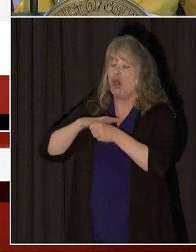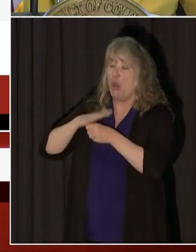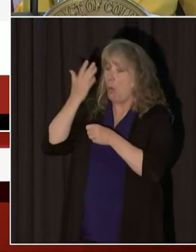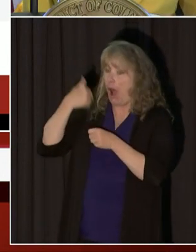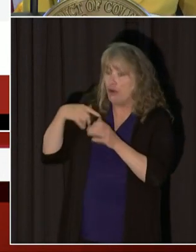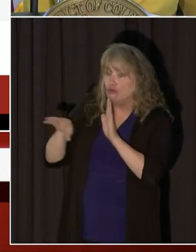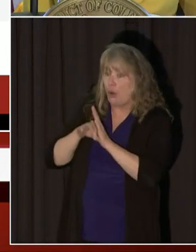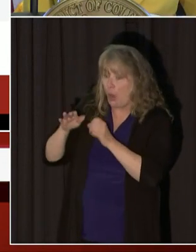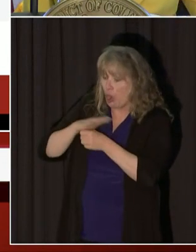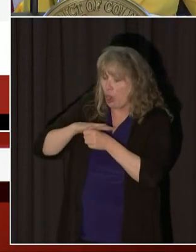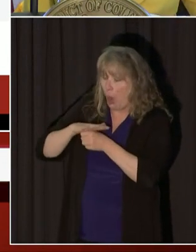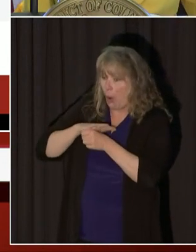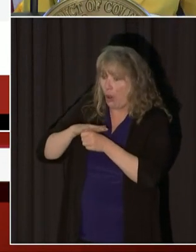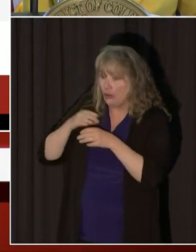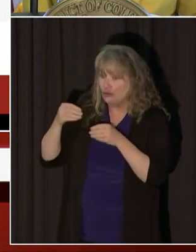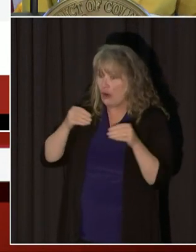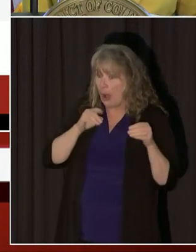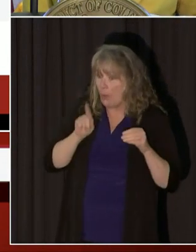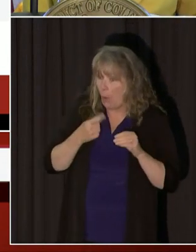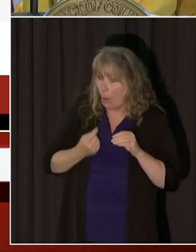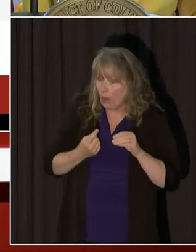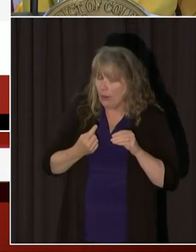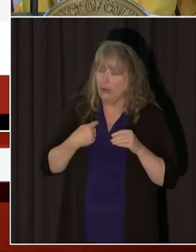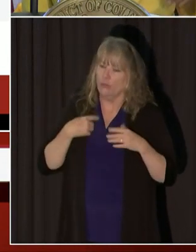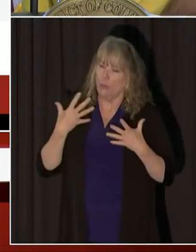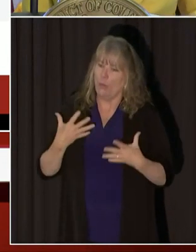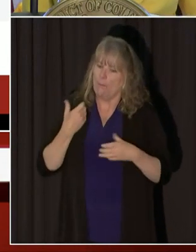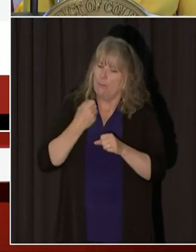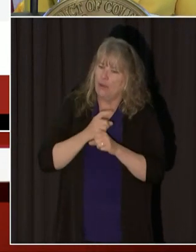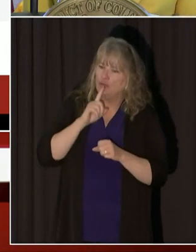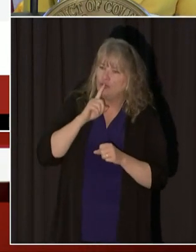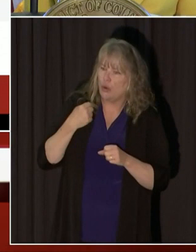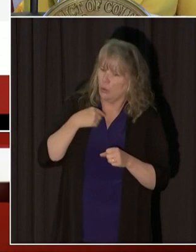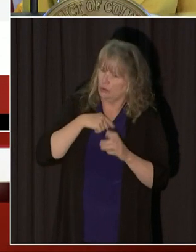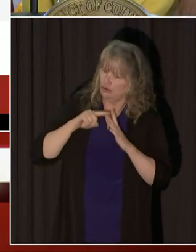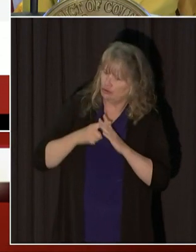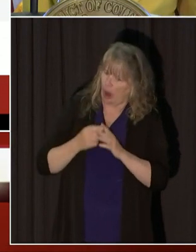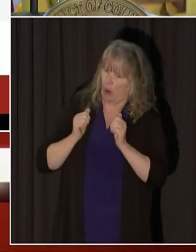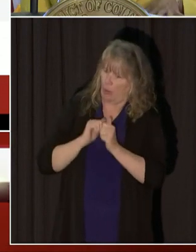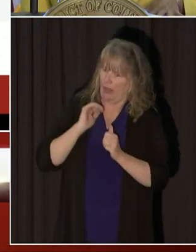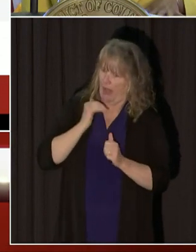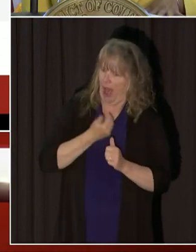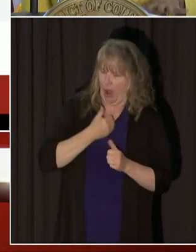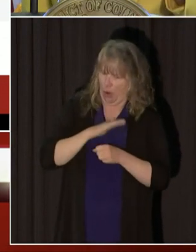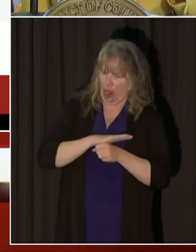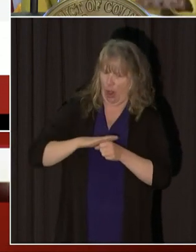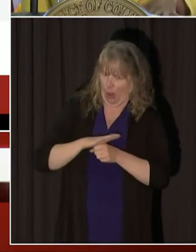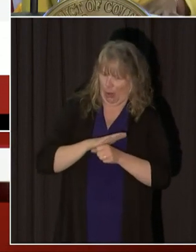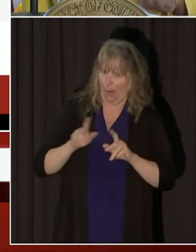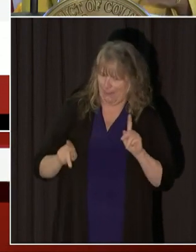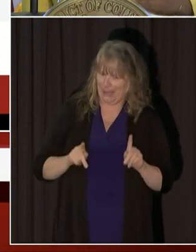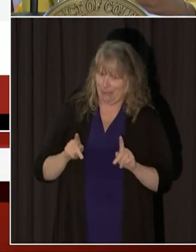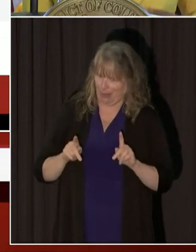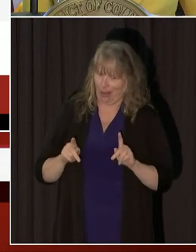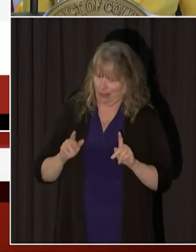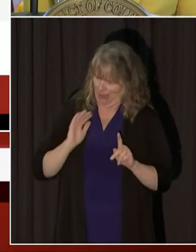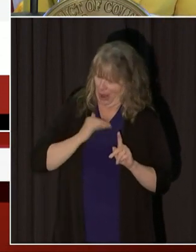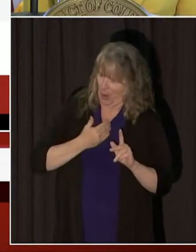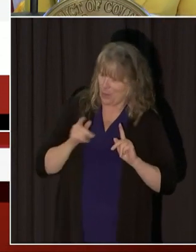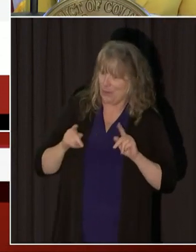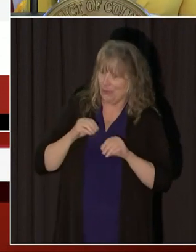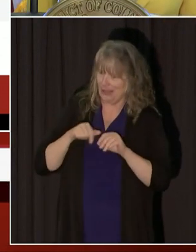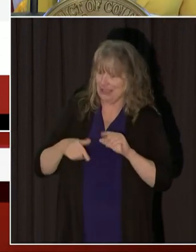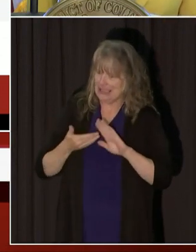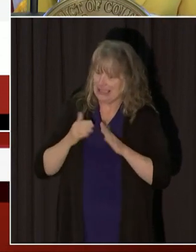we want to make sure we're starting with our local folks and learning from them.